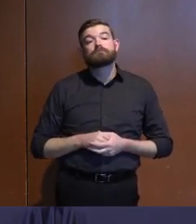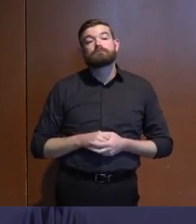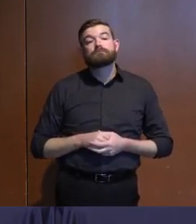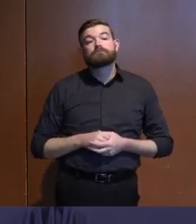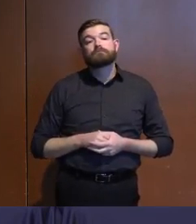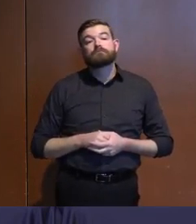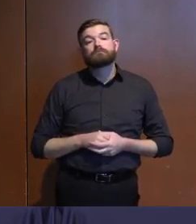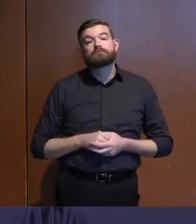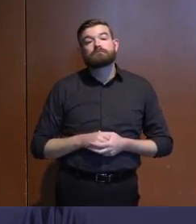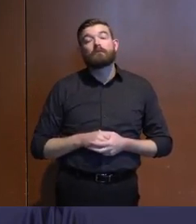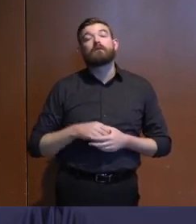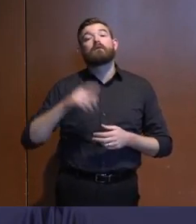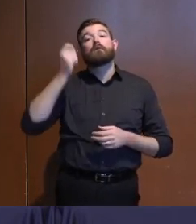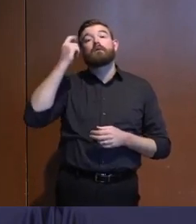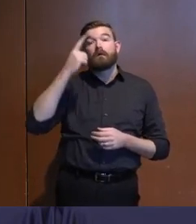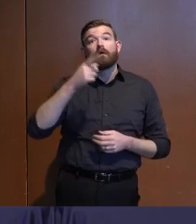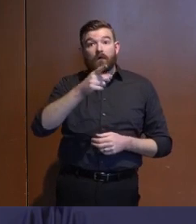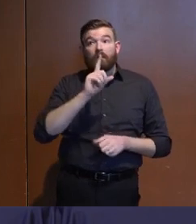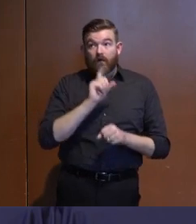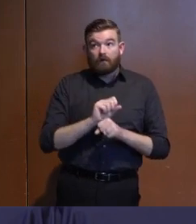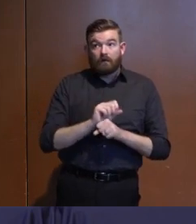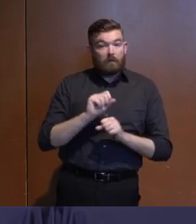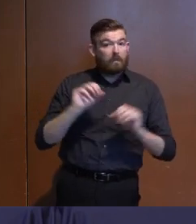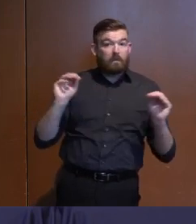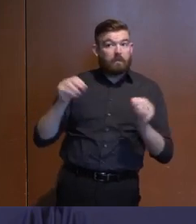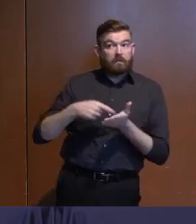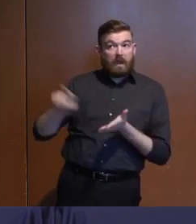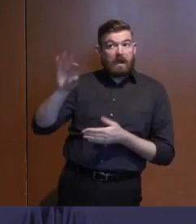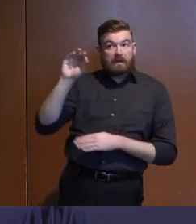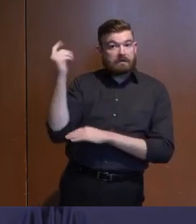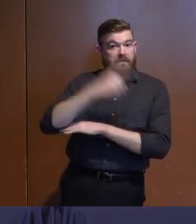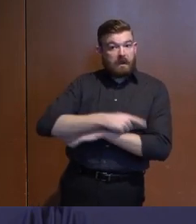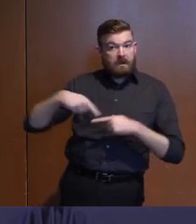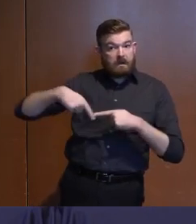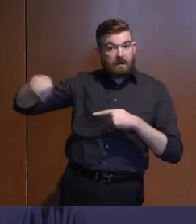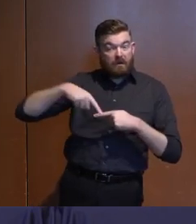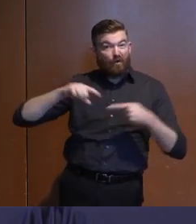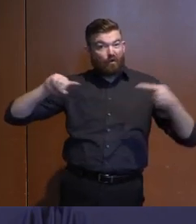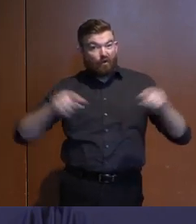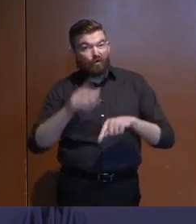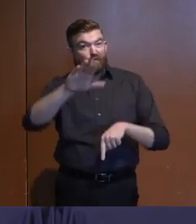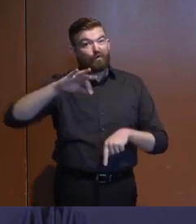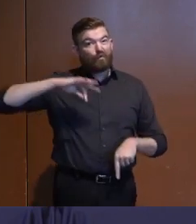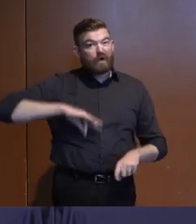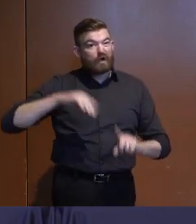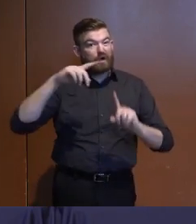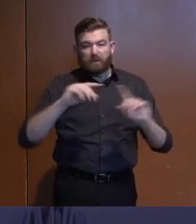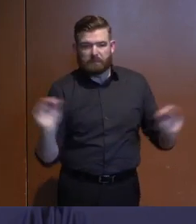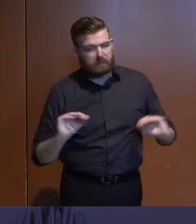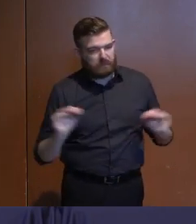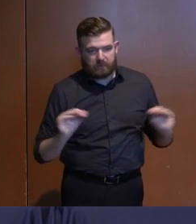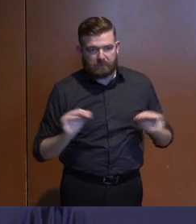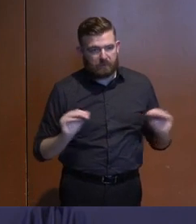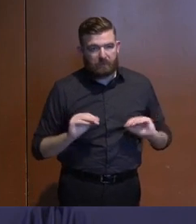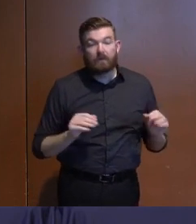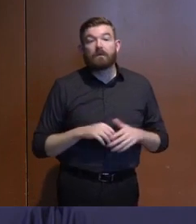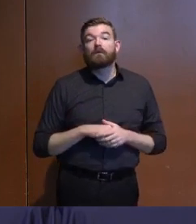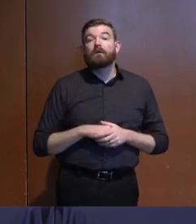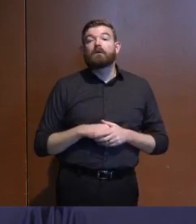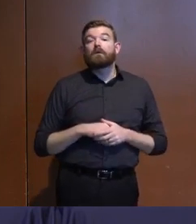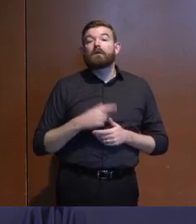lenders will also waive any late fees or other costs which would otherwise arise because of this 90-day